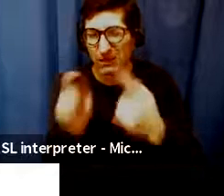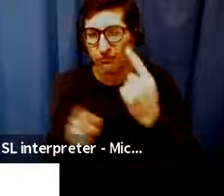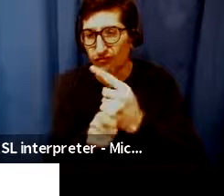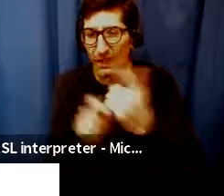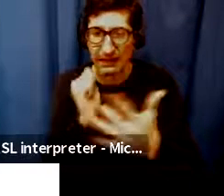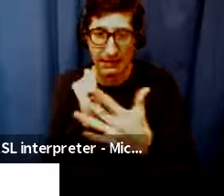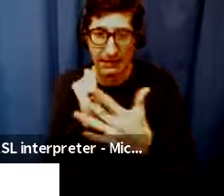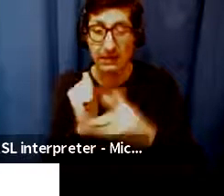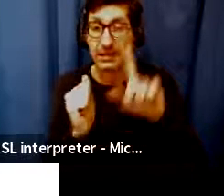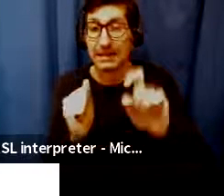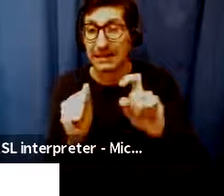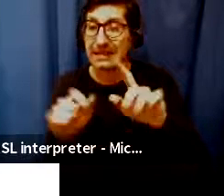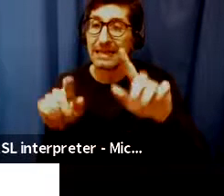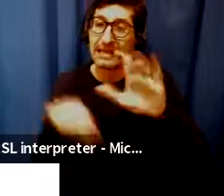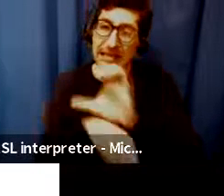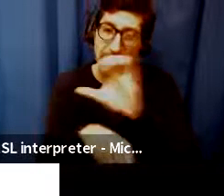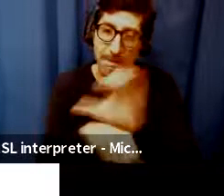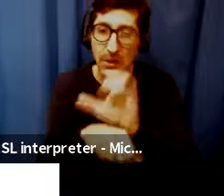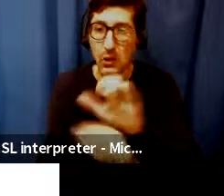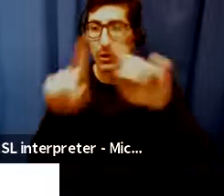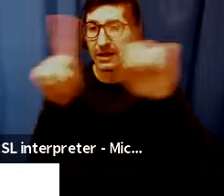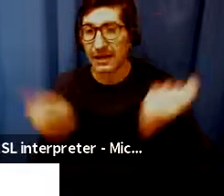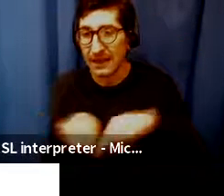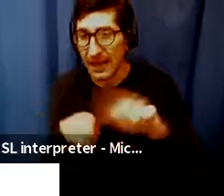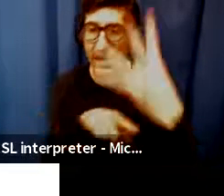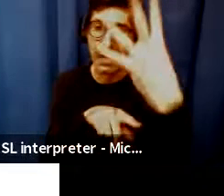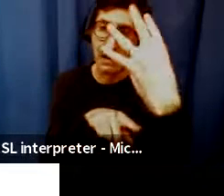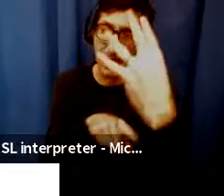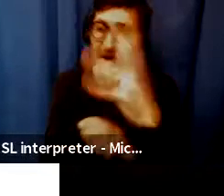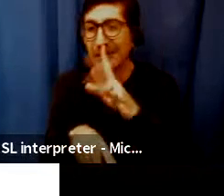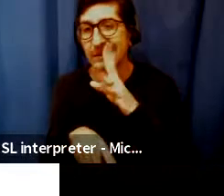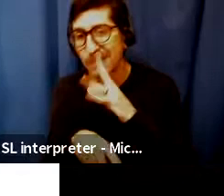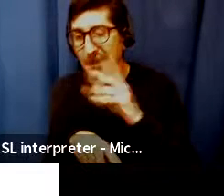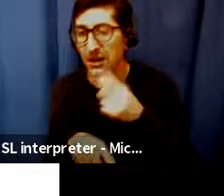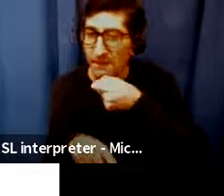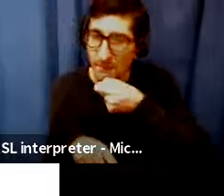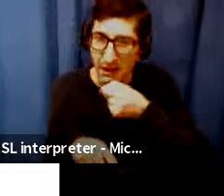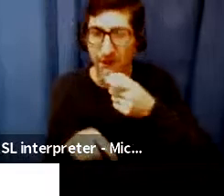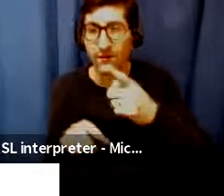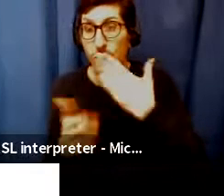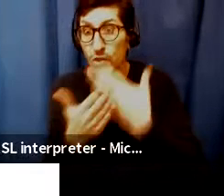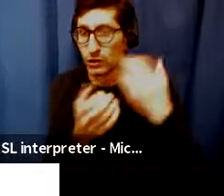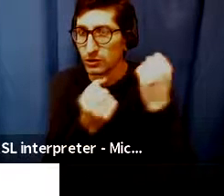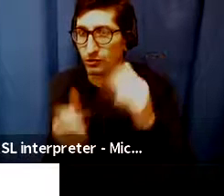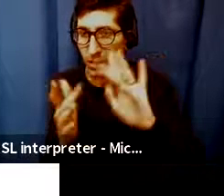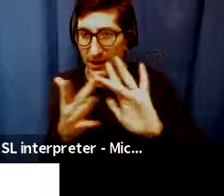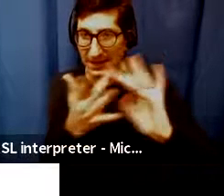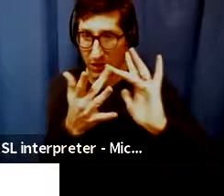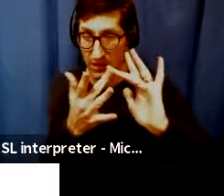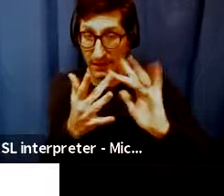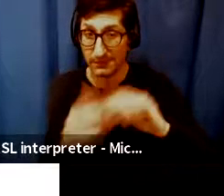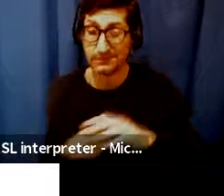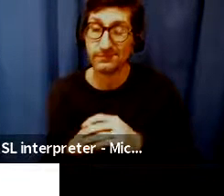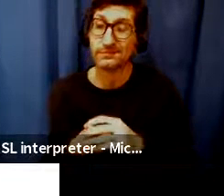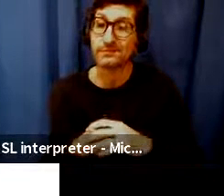camera, speakers, microphone, and good internet. Because if there's a significant